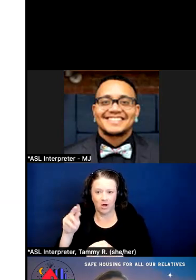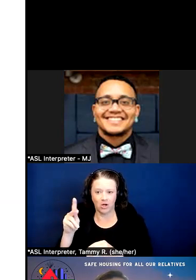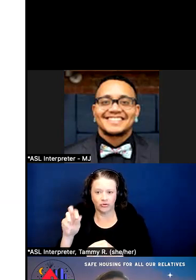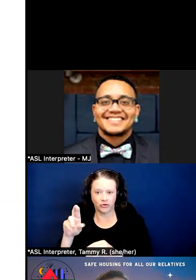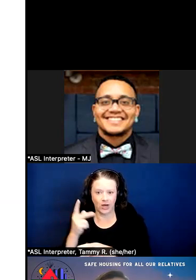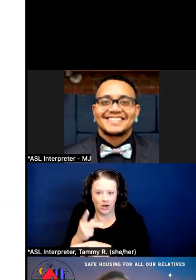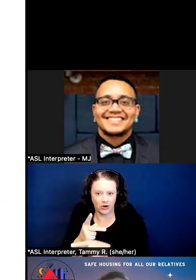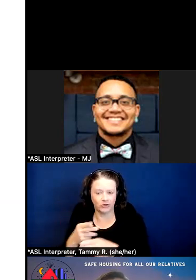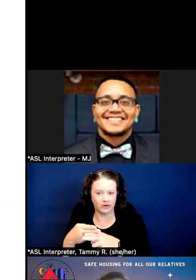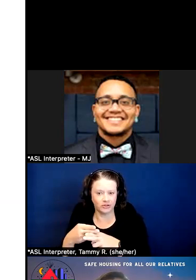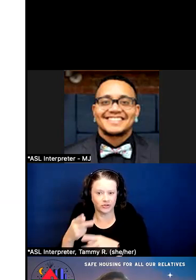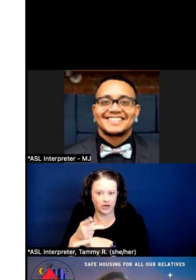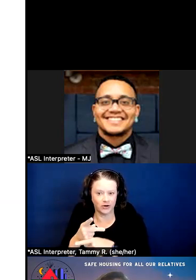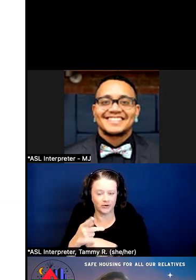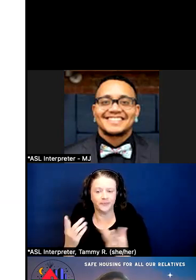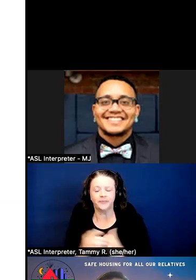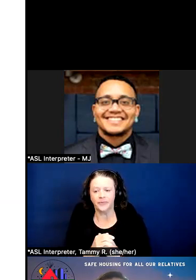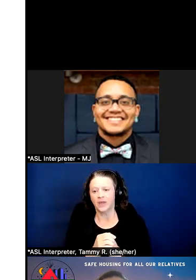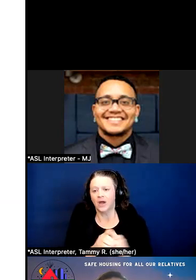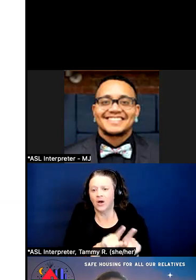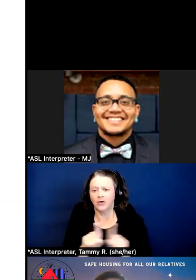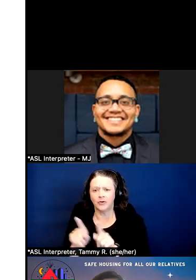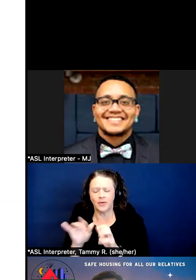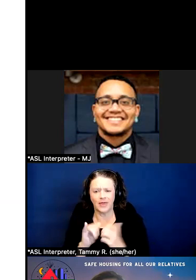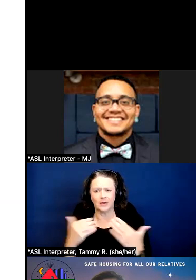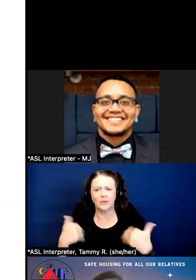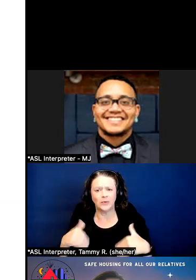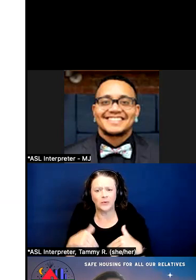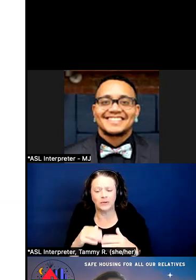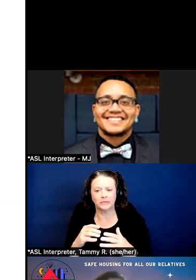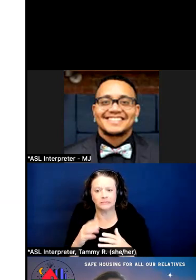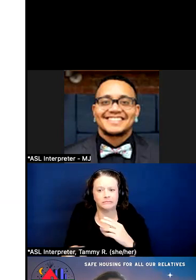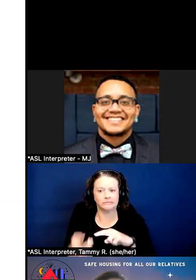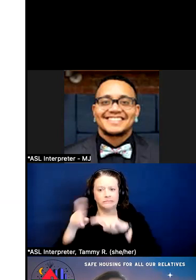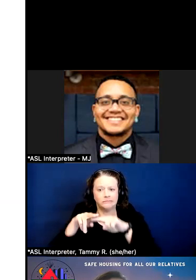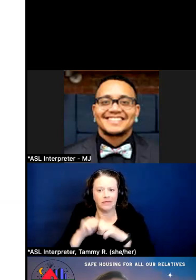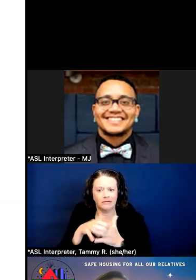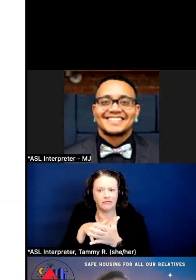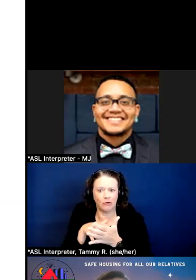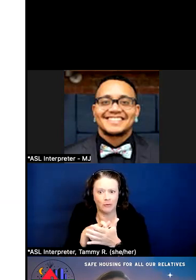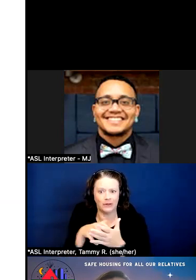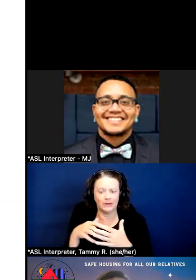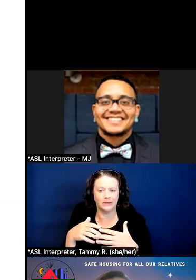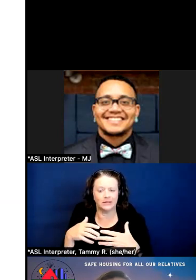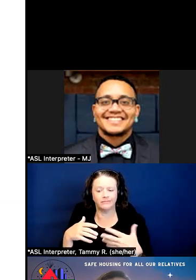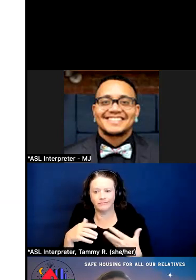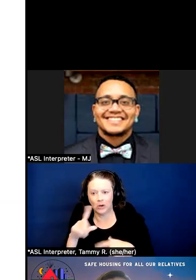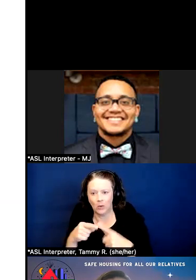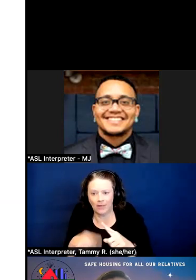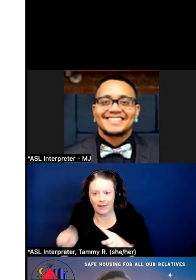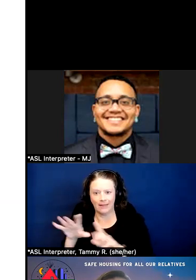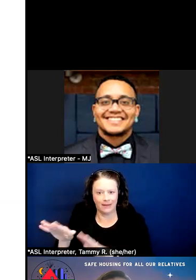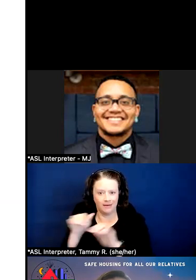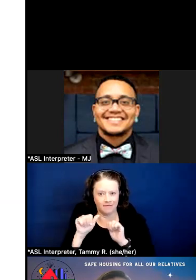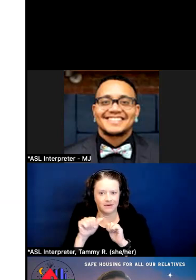and definitely results in sort of a heightened vulnerability as they exit that space.